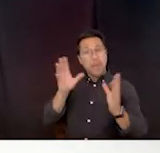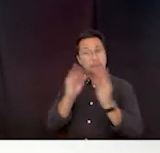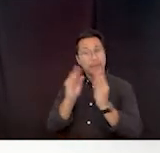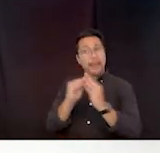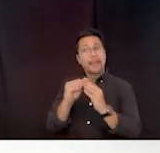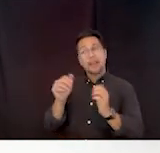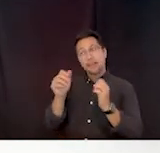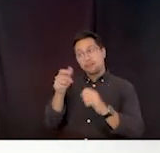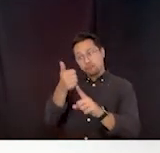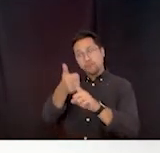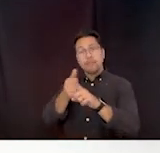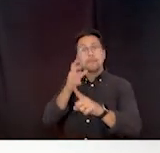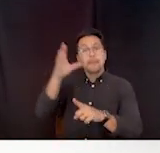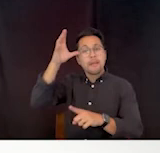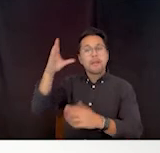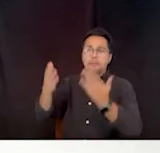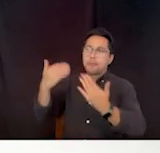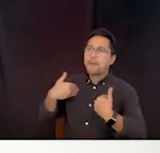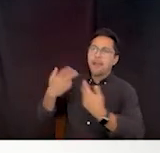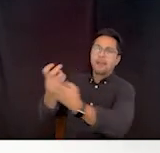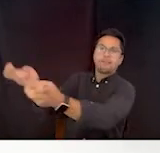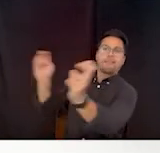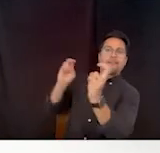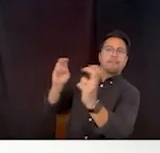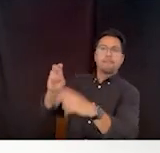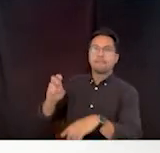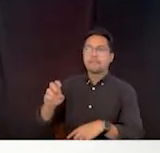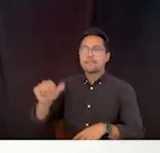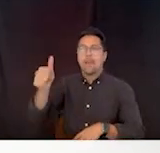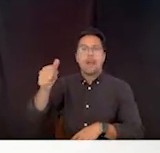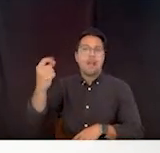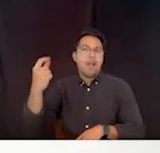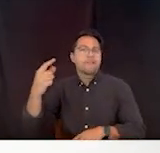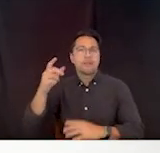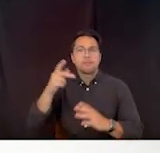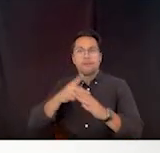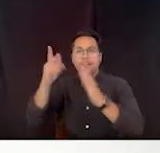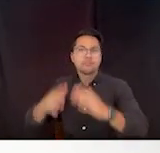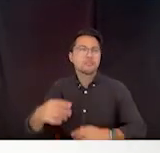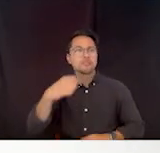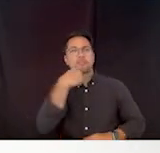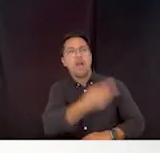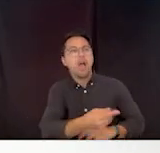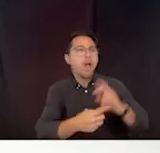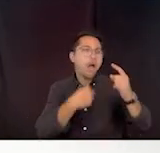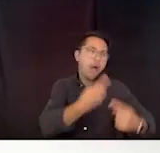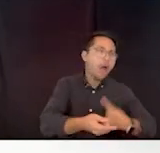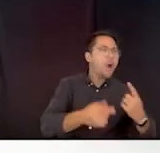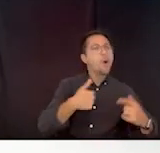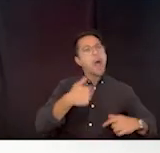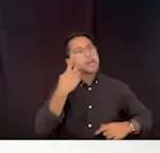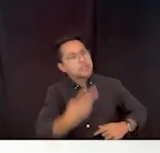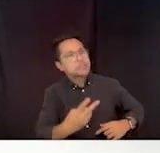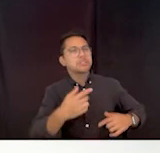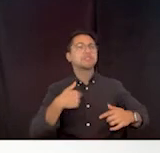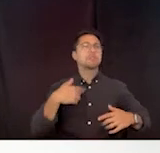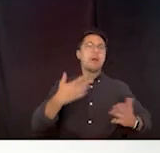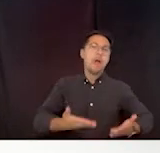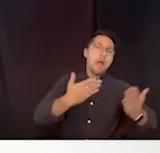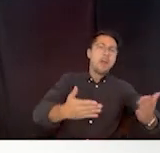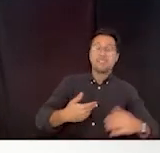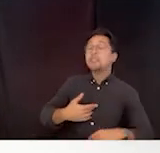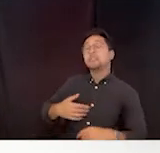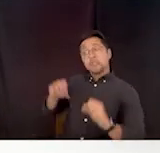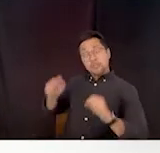at a table with 10 to 11 other professionals all talking at you about your child and what they see and what they think they need to do and all of this. It's